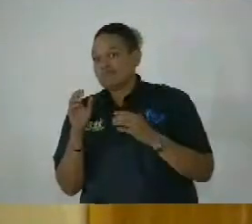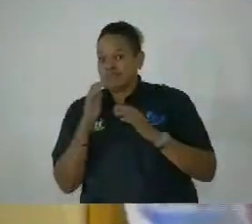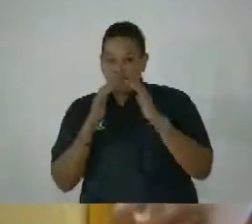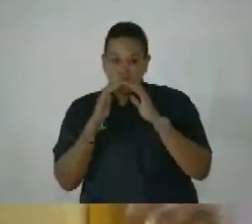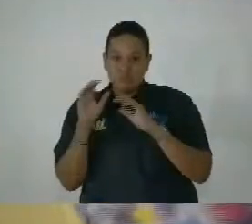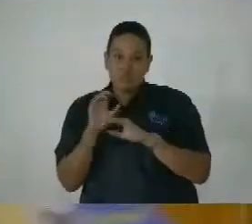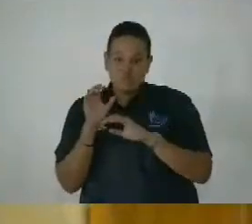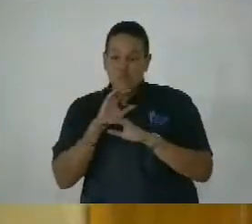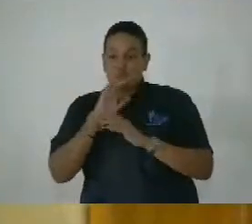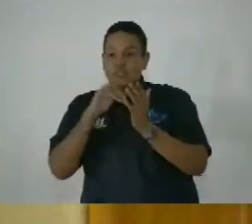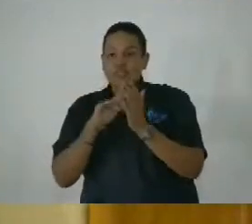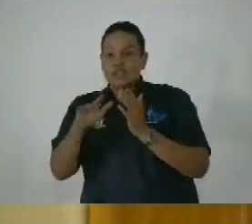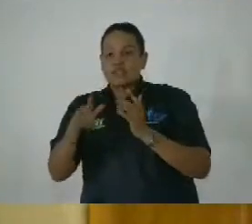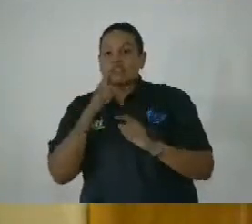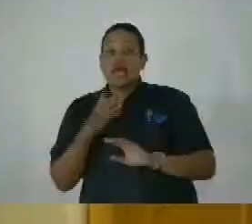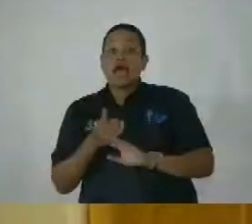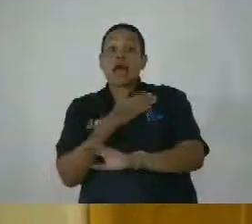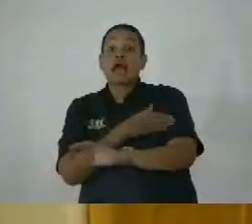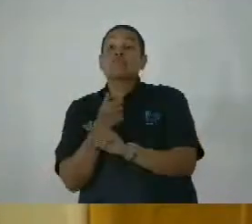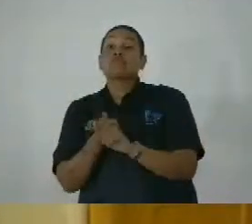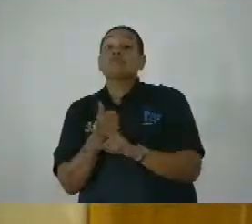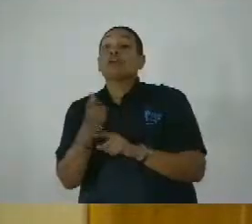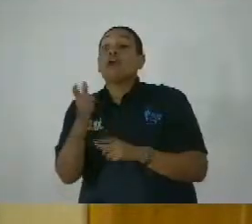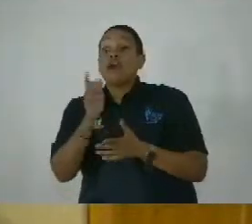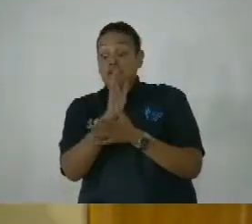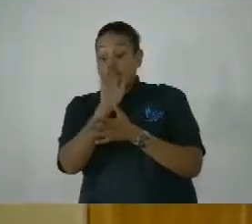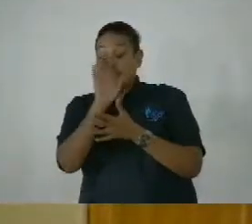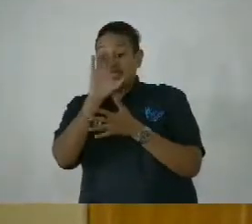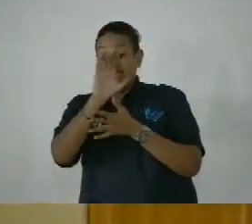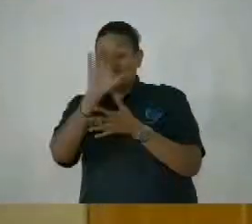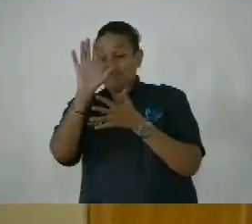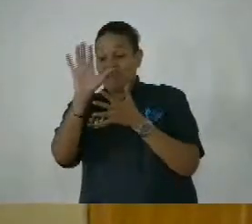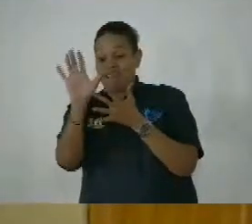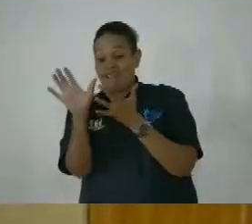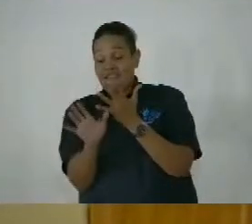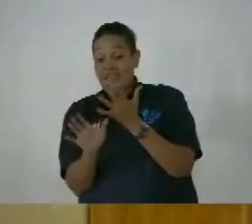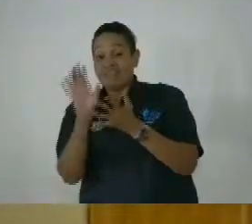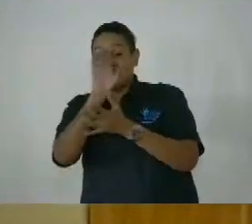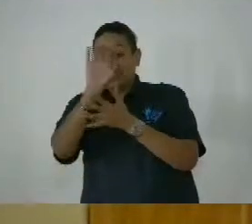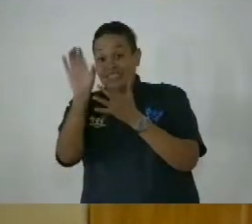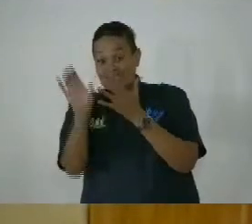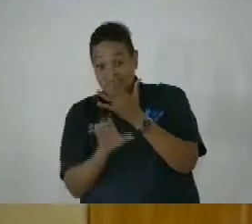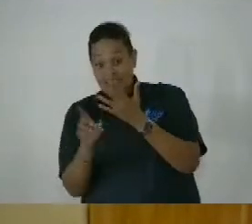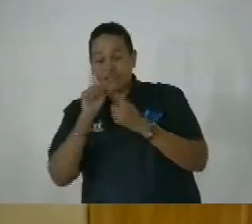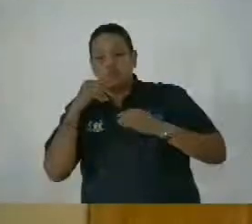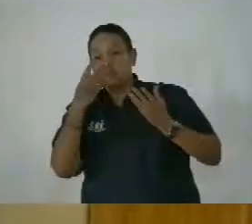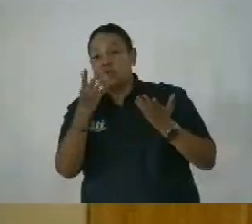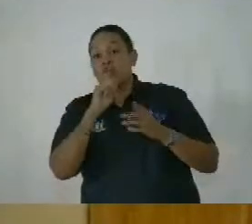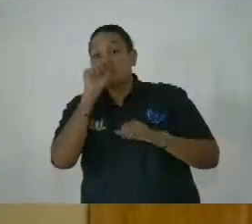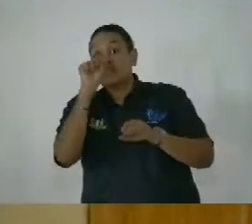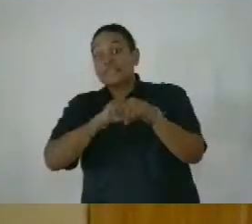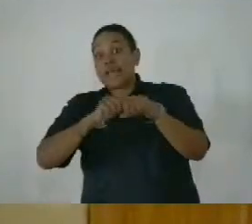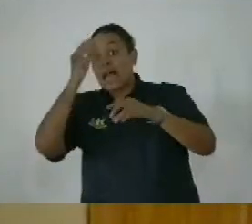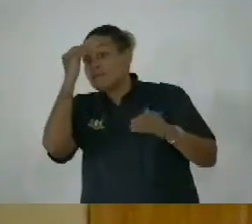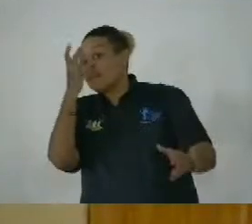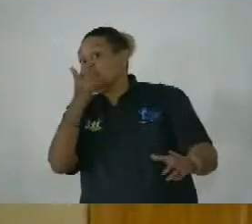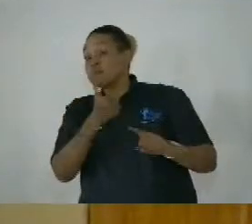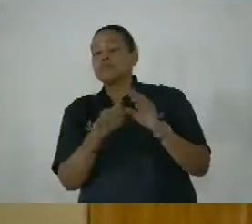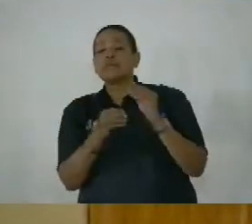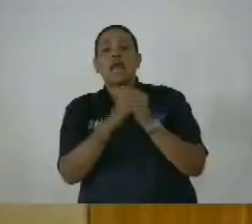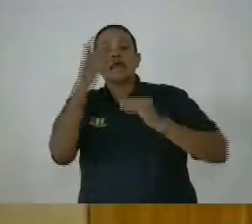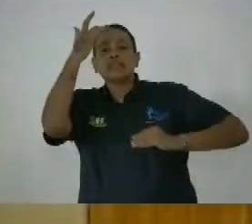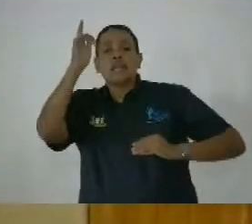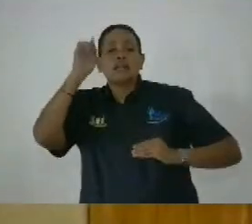center. This advanced command and control hub will integrate our technology system to provide real-time information and intelligence